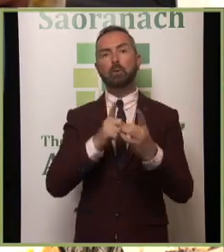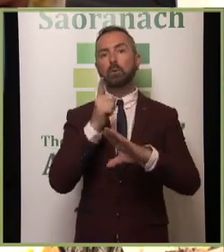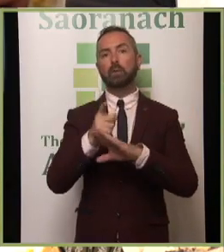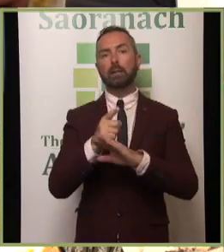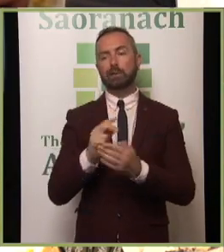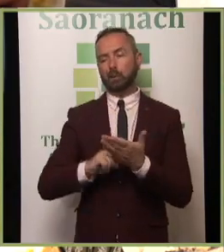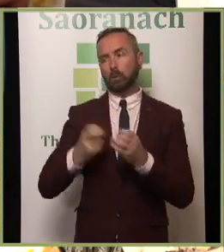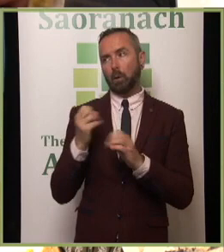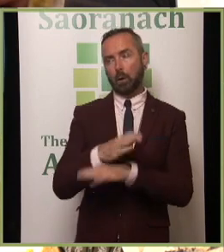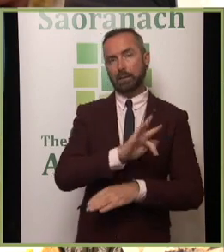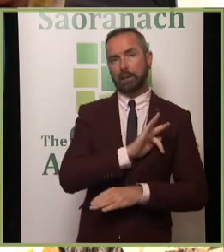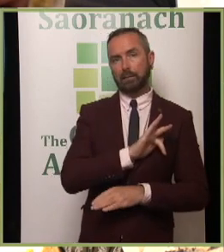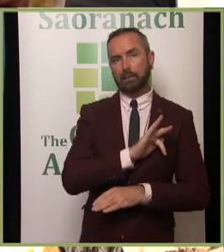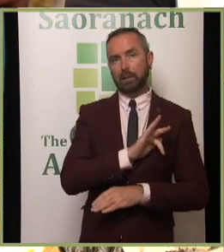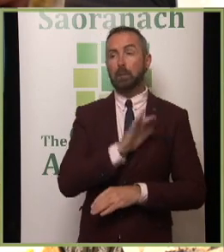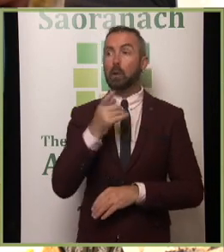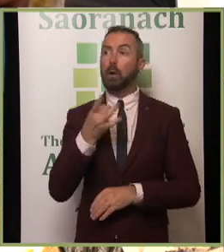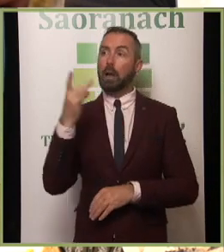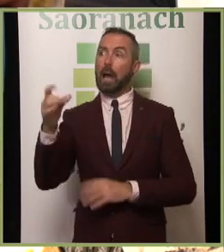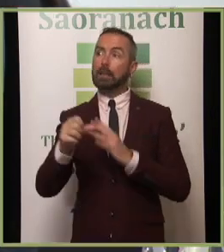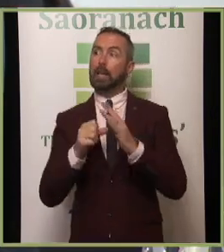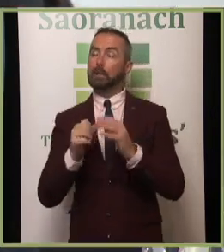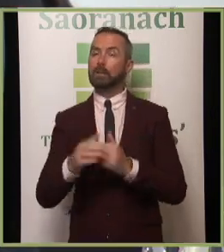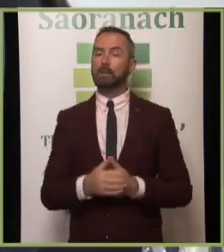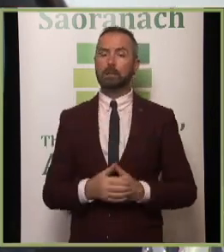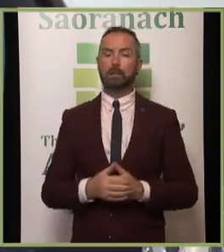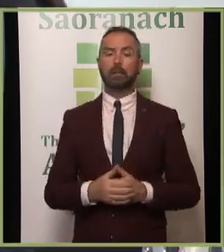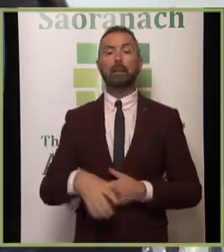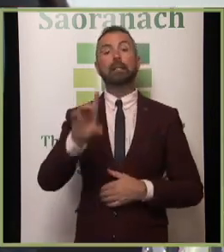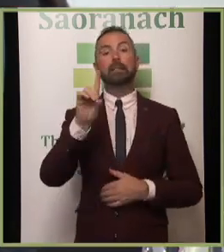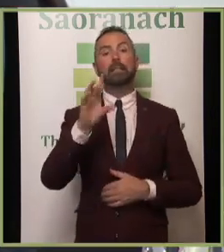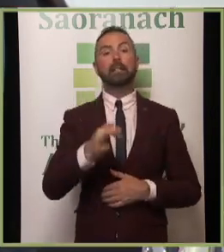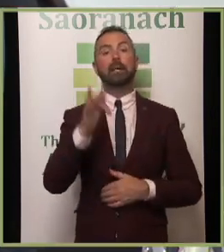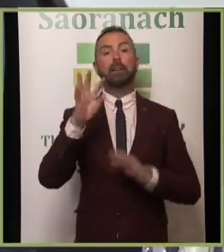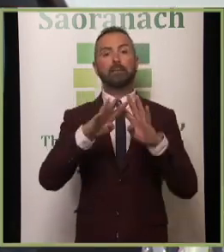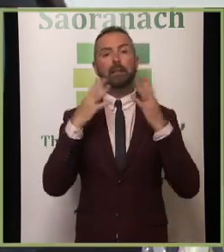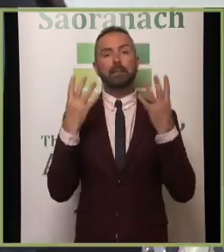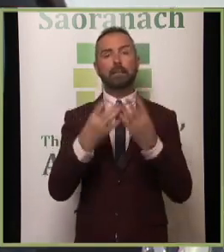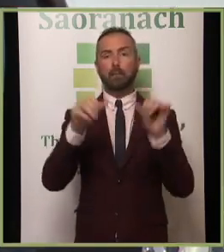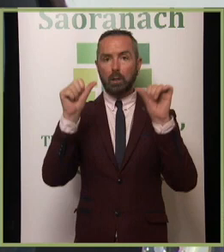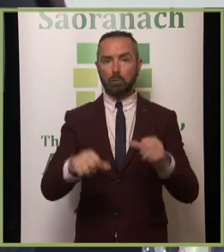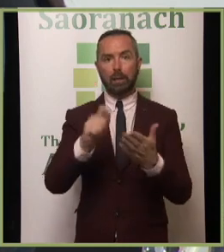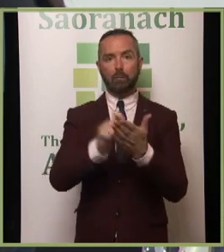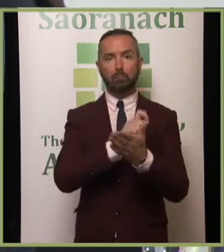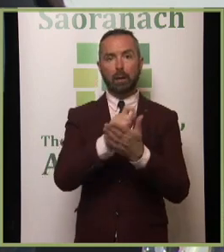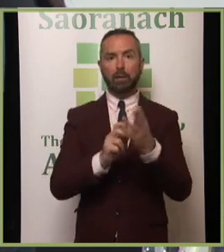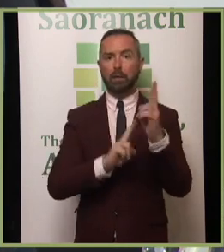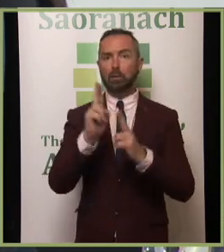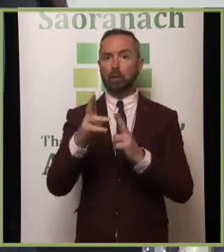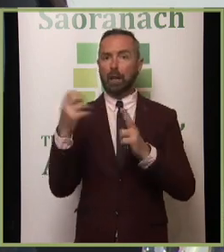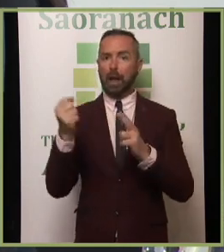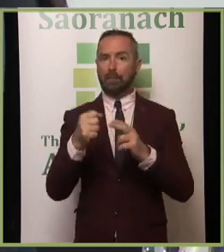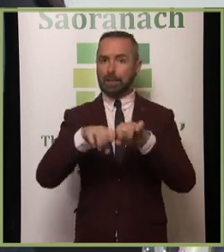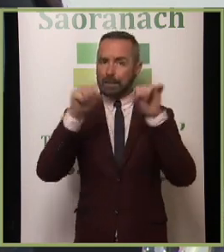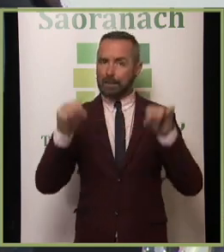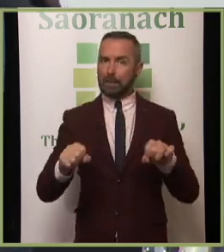I'll refer to experts in that area. D, if the Assembly were to agree to a referendum, the state should devise and initiate a mechanism